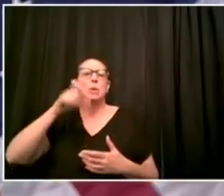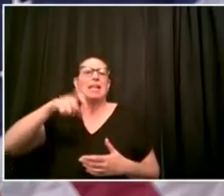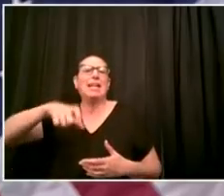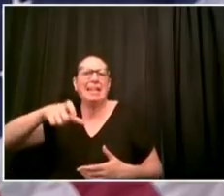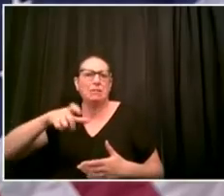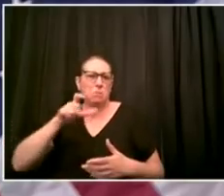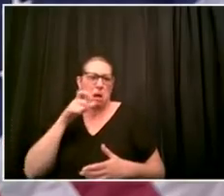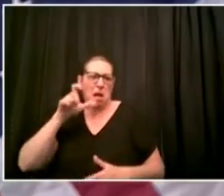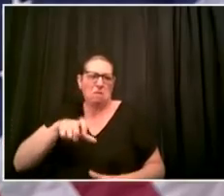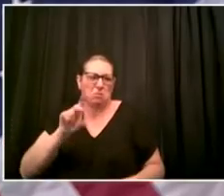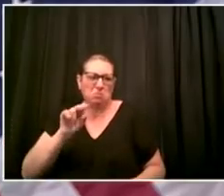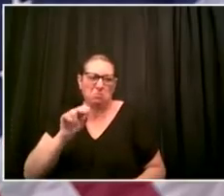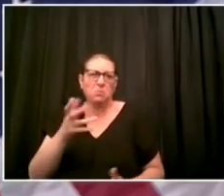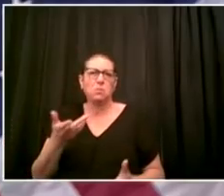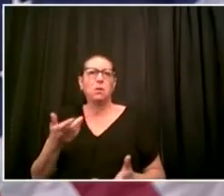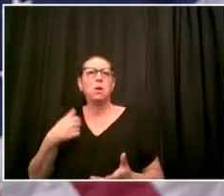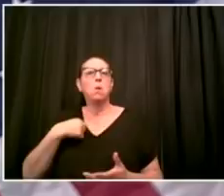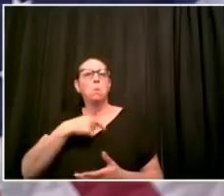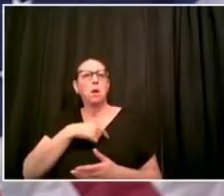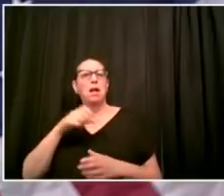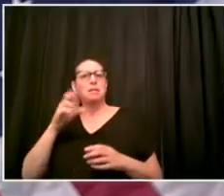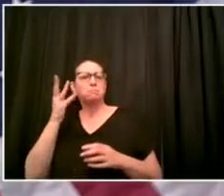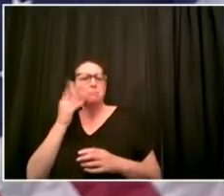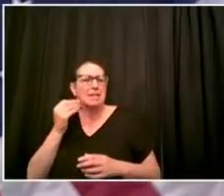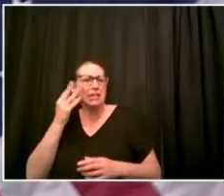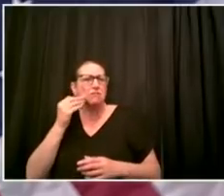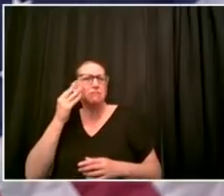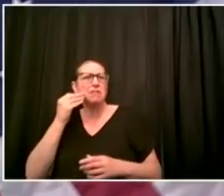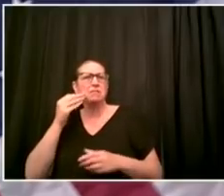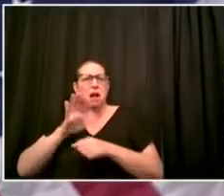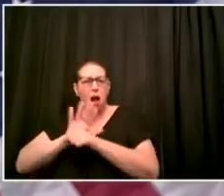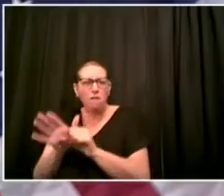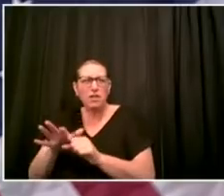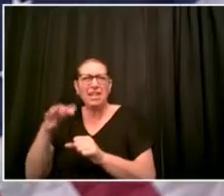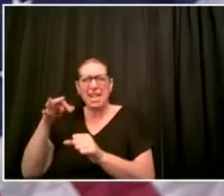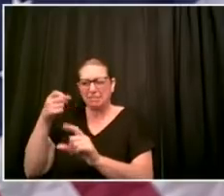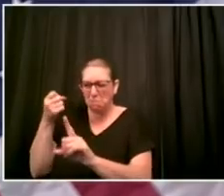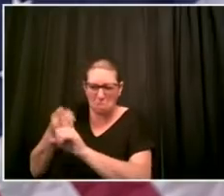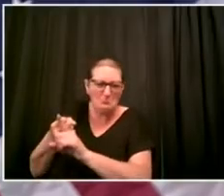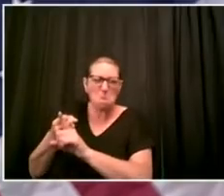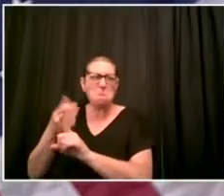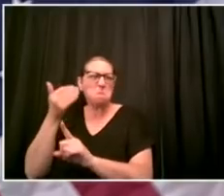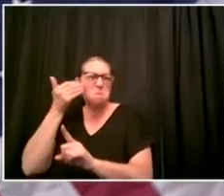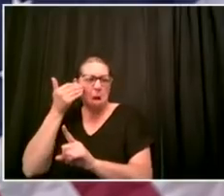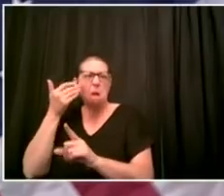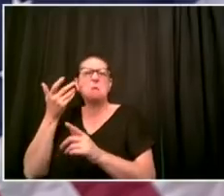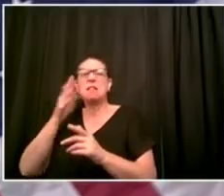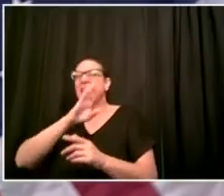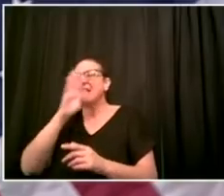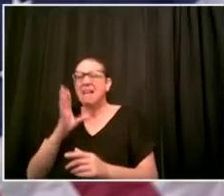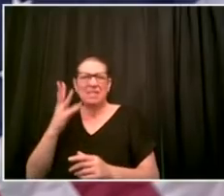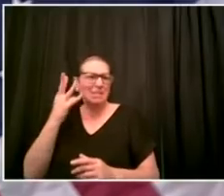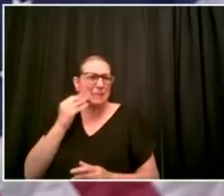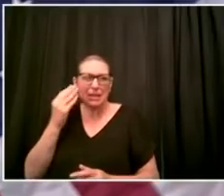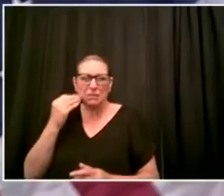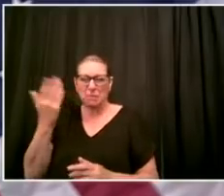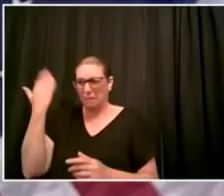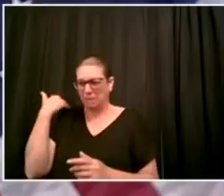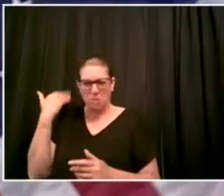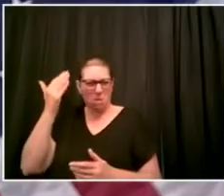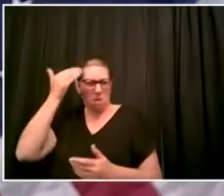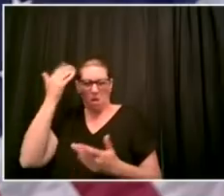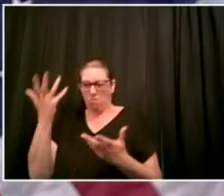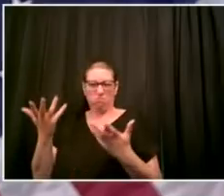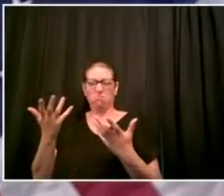was something that our federal government, like any foreign threat, was supposed to address. It has not